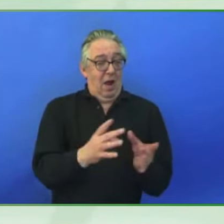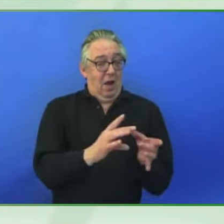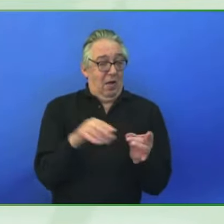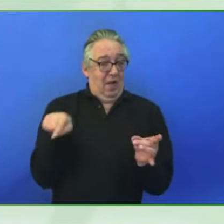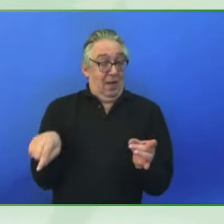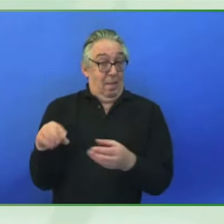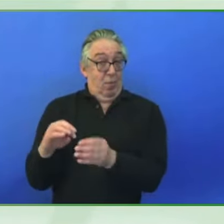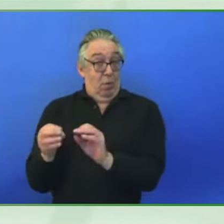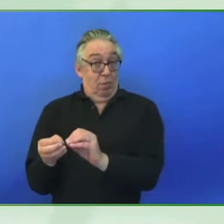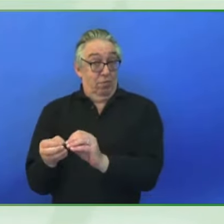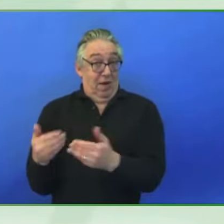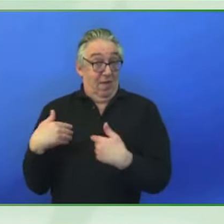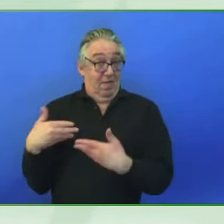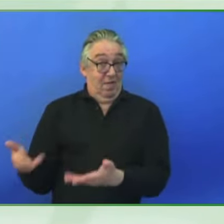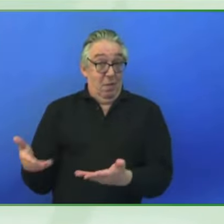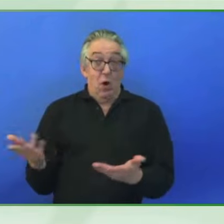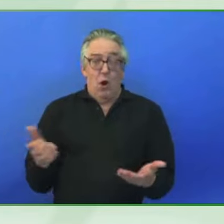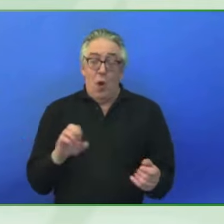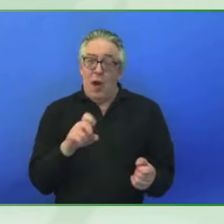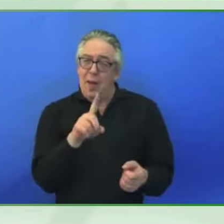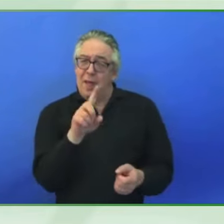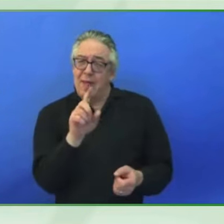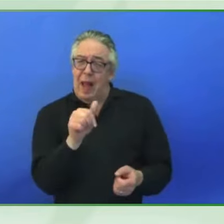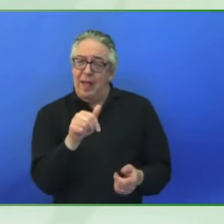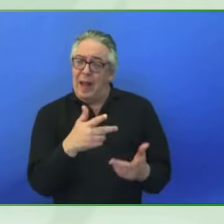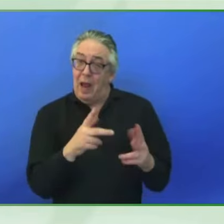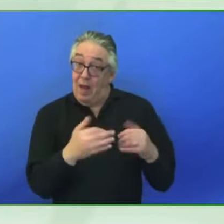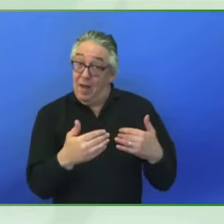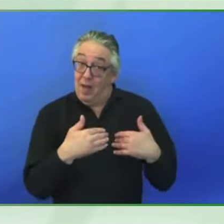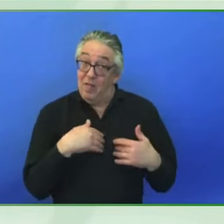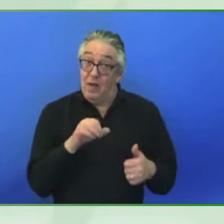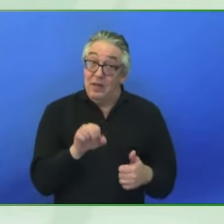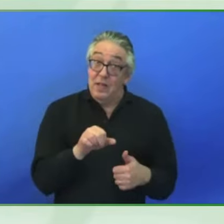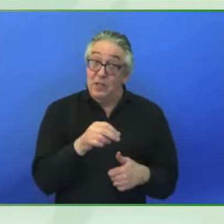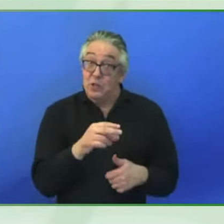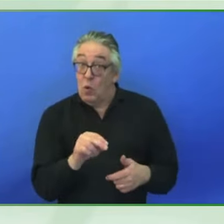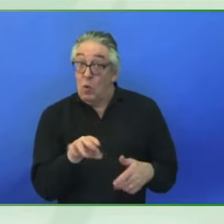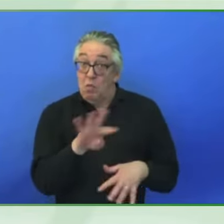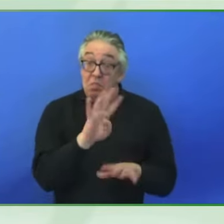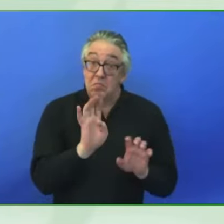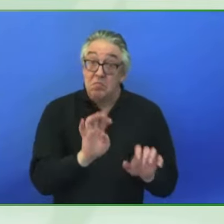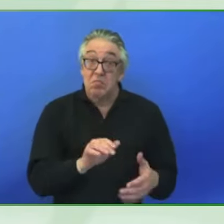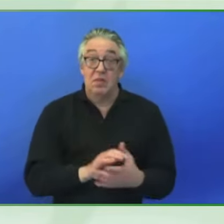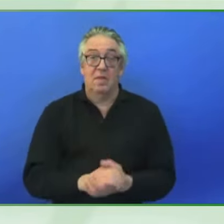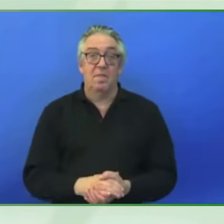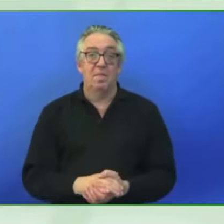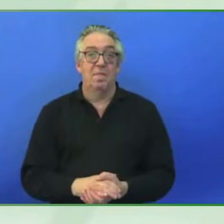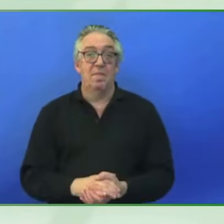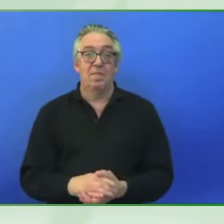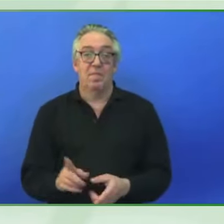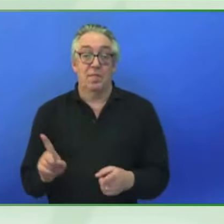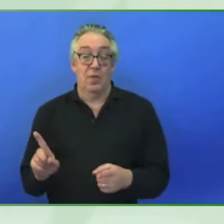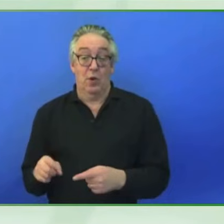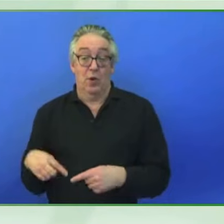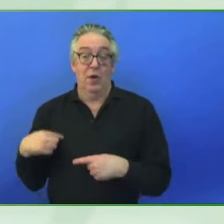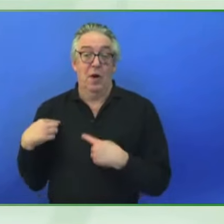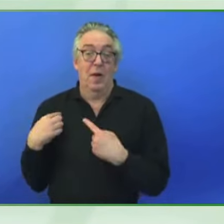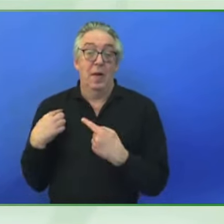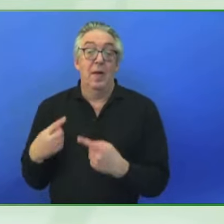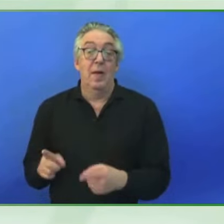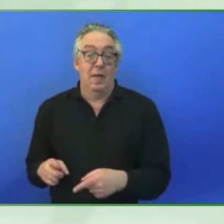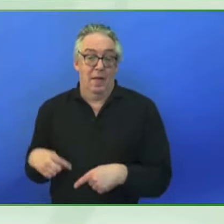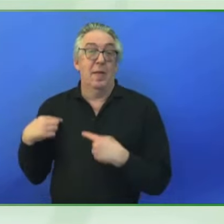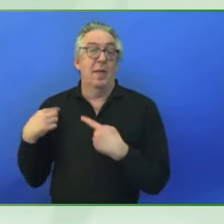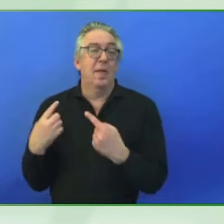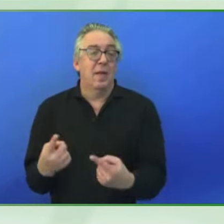So when thinking about the past year, you know, it's not just that accessible smart